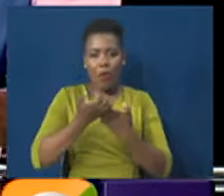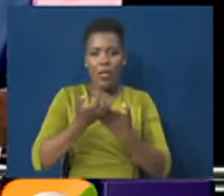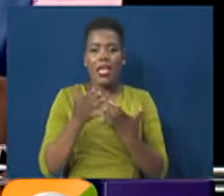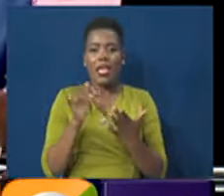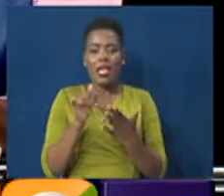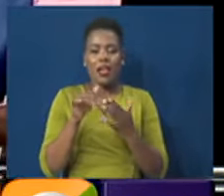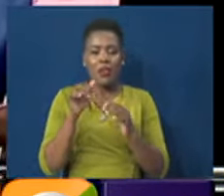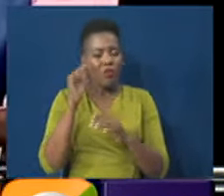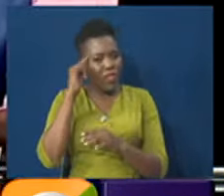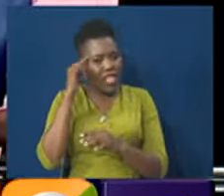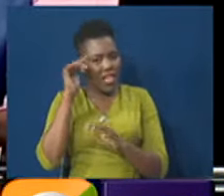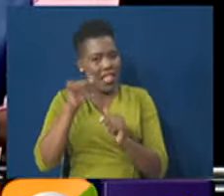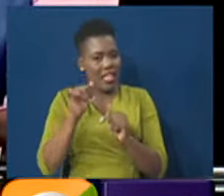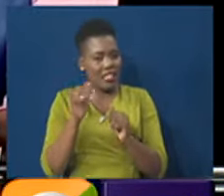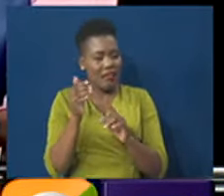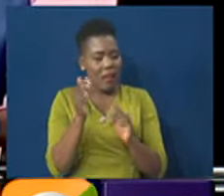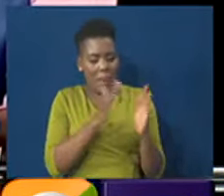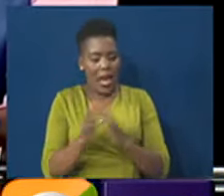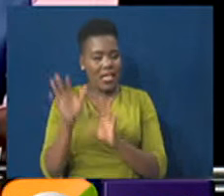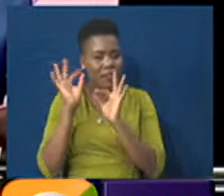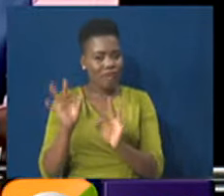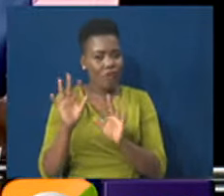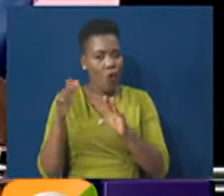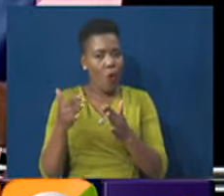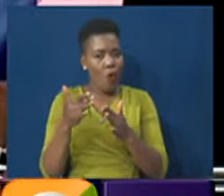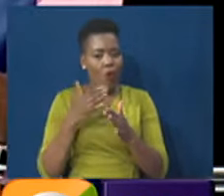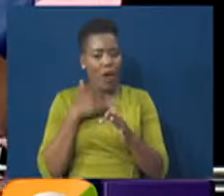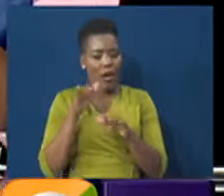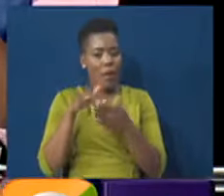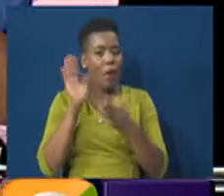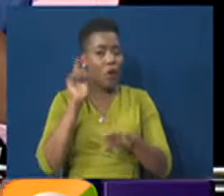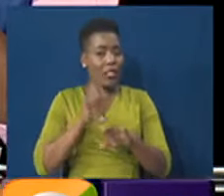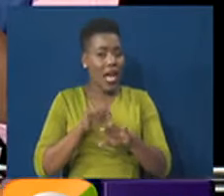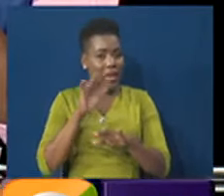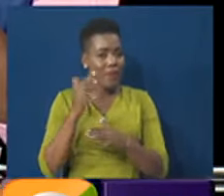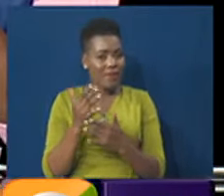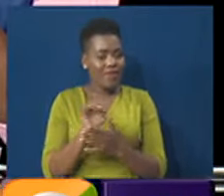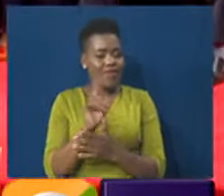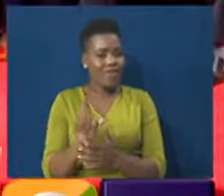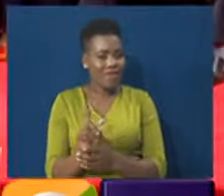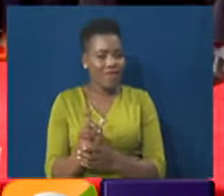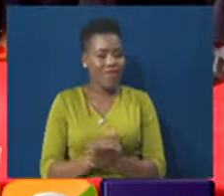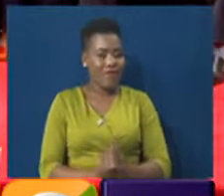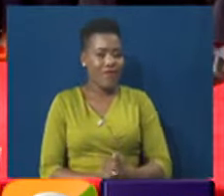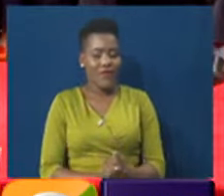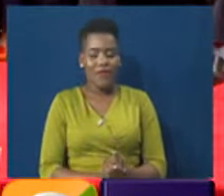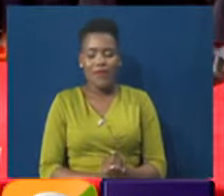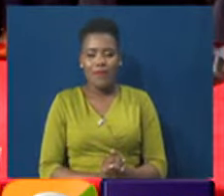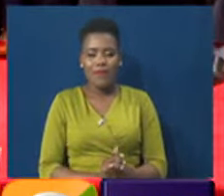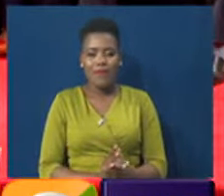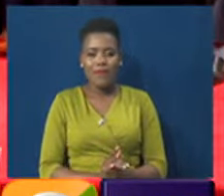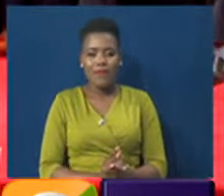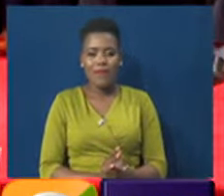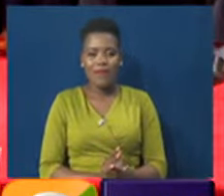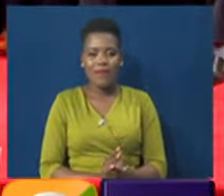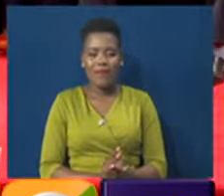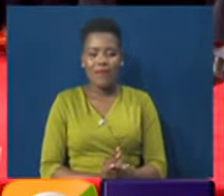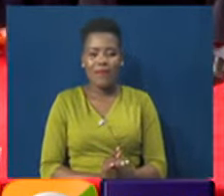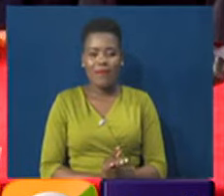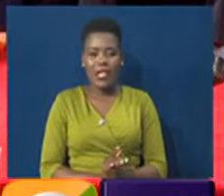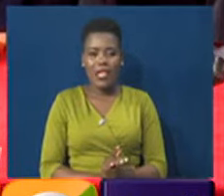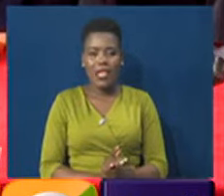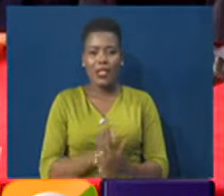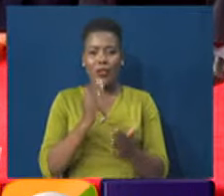convinced that there is a plan in place and they just need a bit more time before you give your rating? Is there a plan? Was there ever a